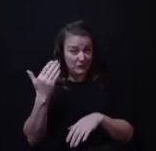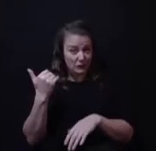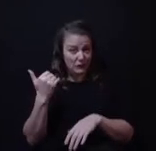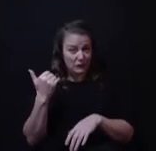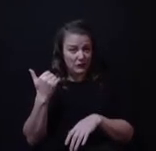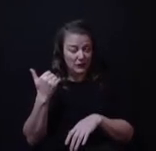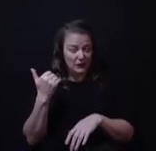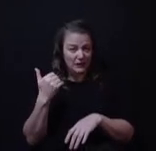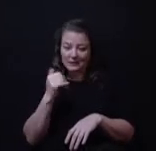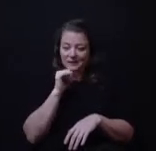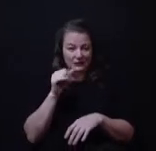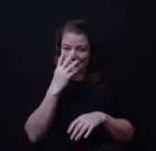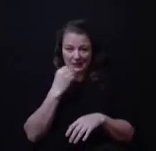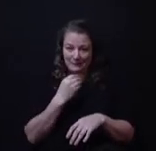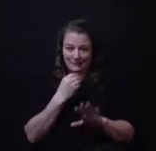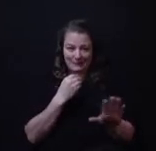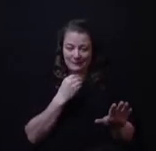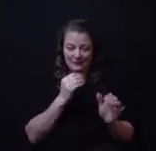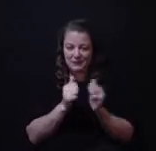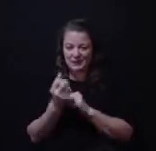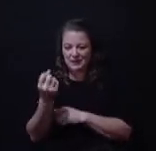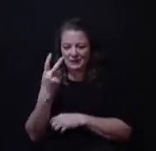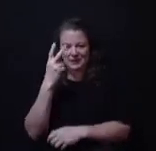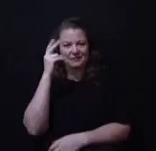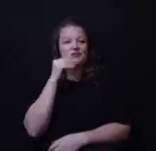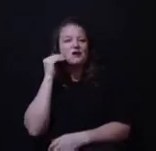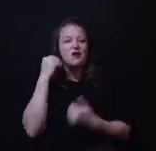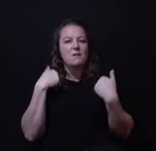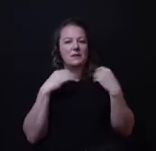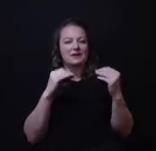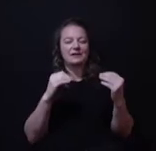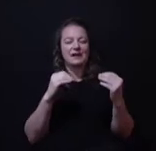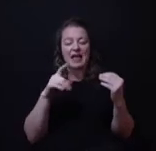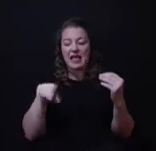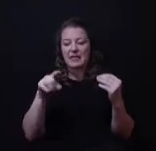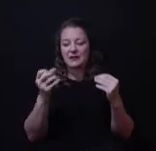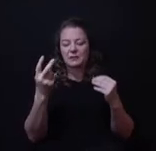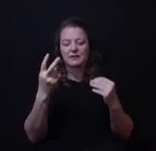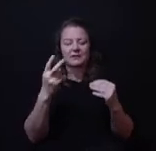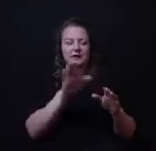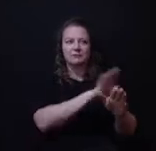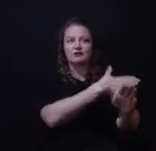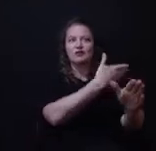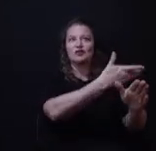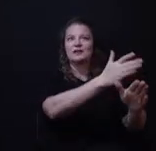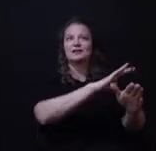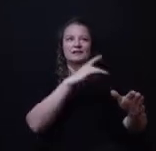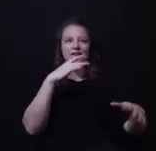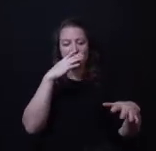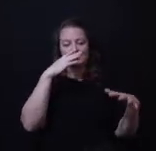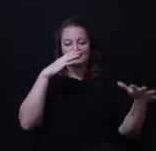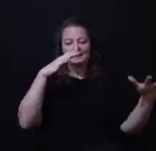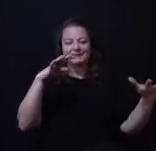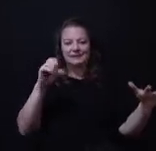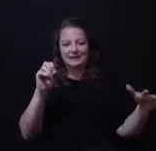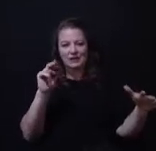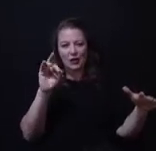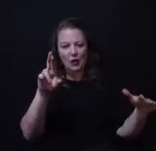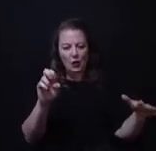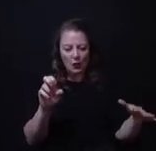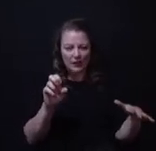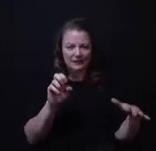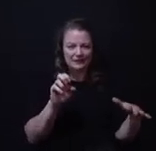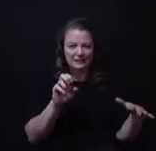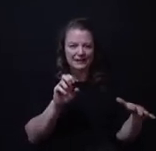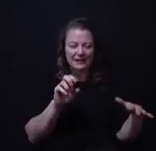sleep. I'll tell you that, you don't sleep. The chorus of snore is a thing to behold, because just about the time one guy drifts off, another